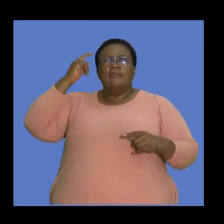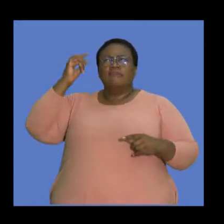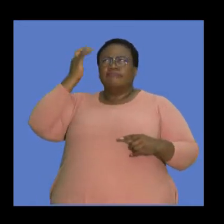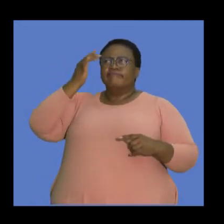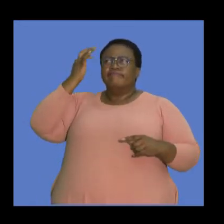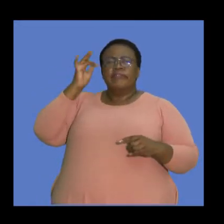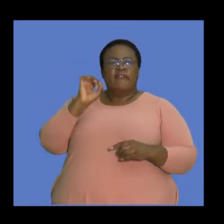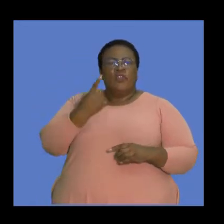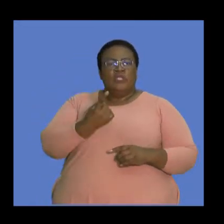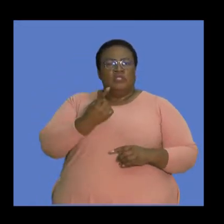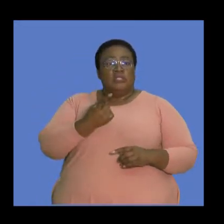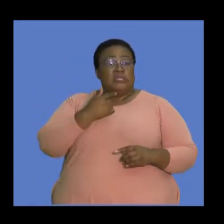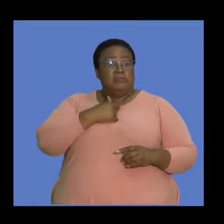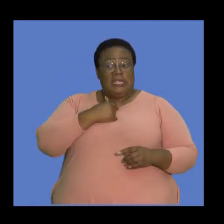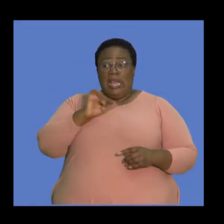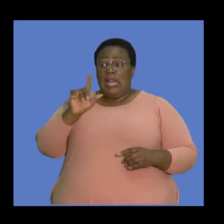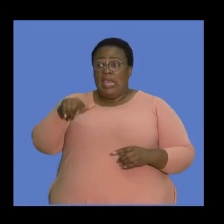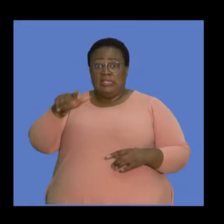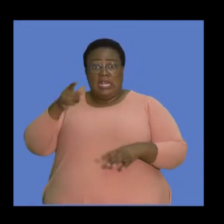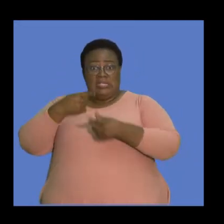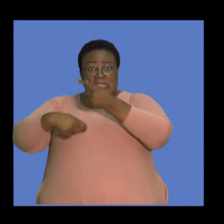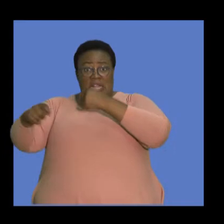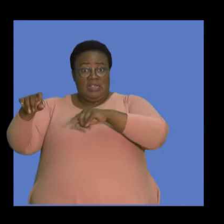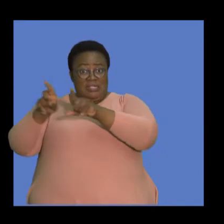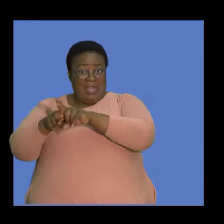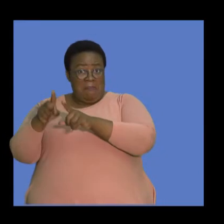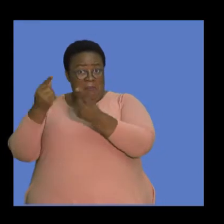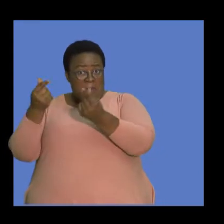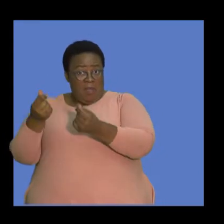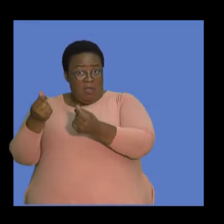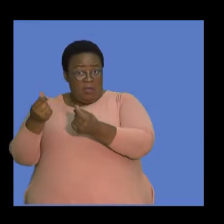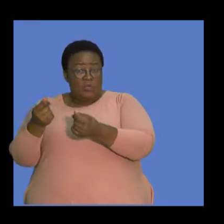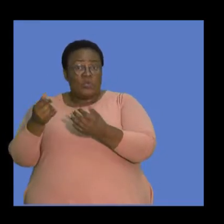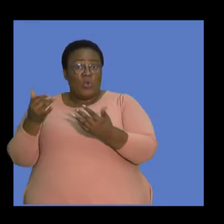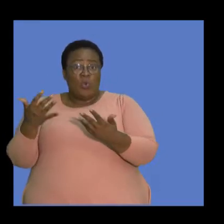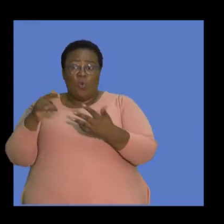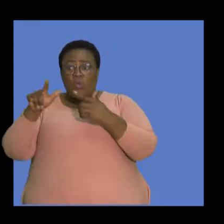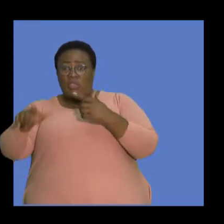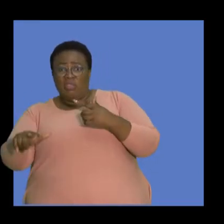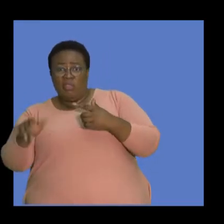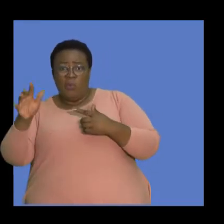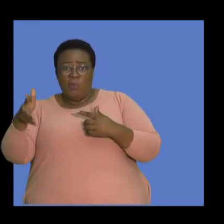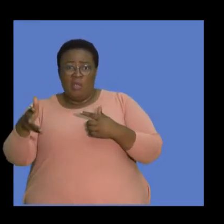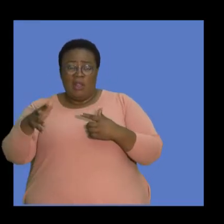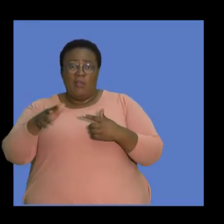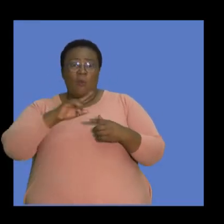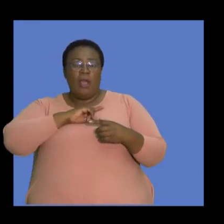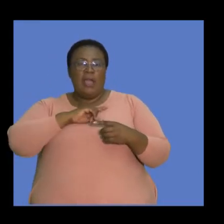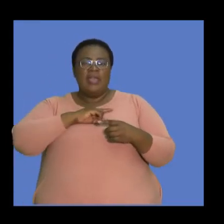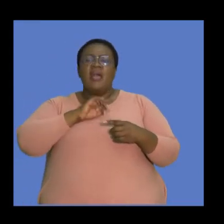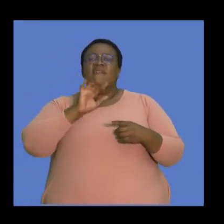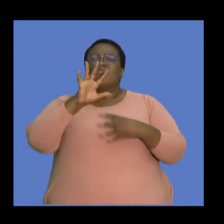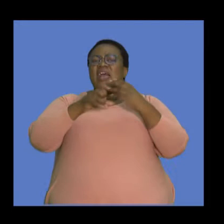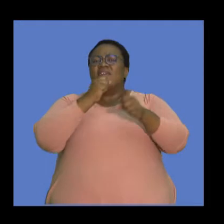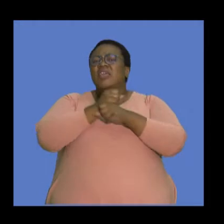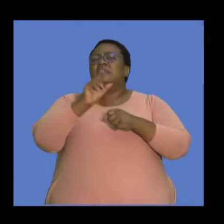be able to sell it at the very same price when a newer version is released in 5 years' time?